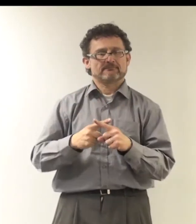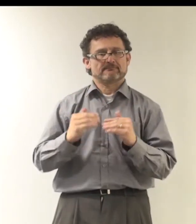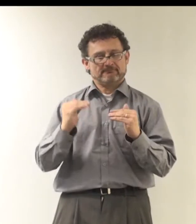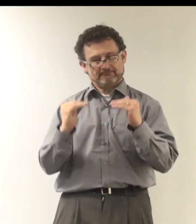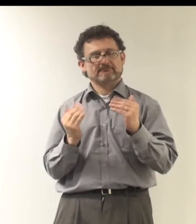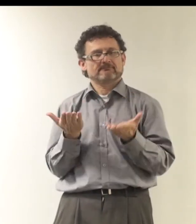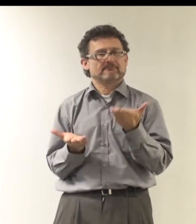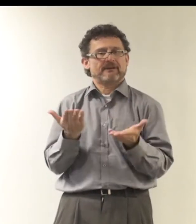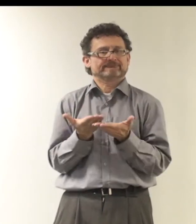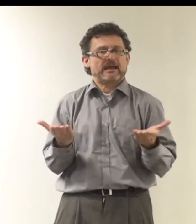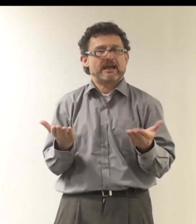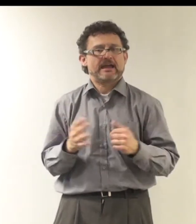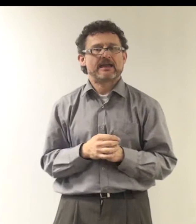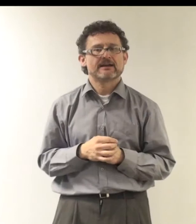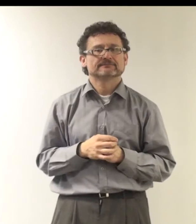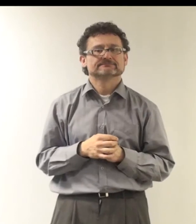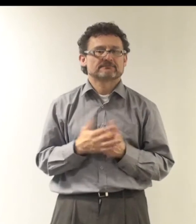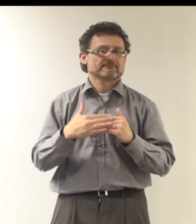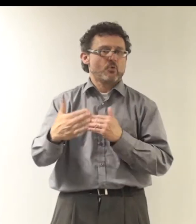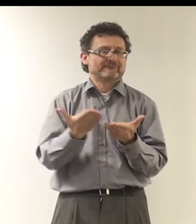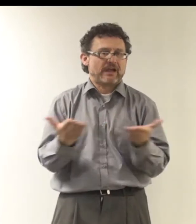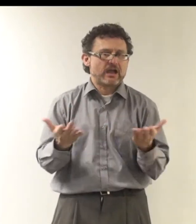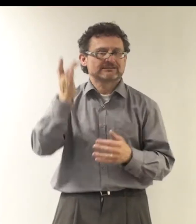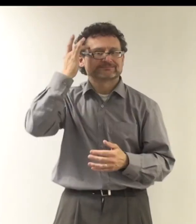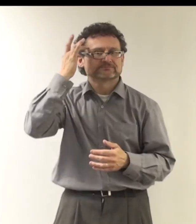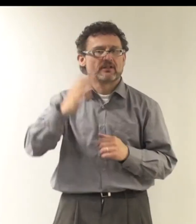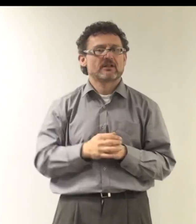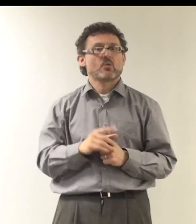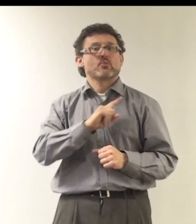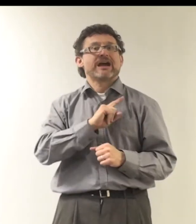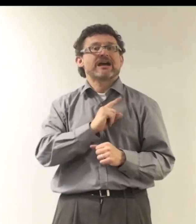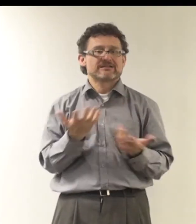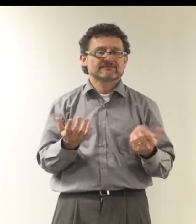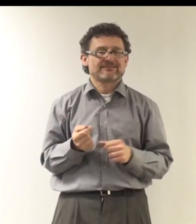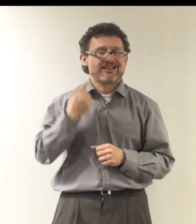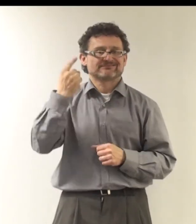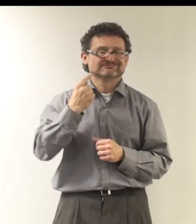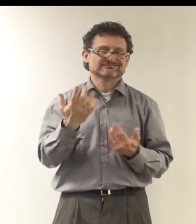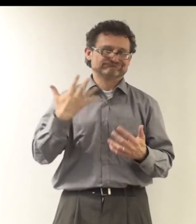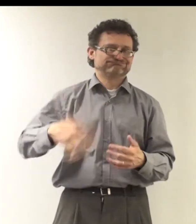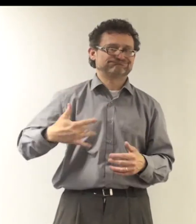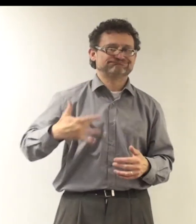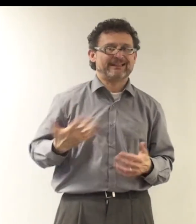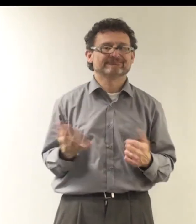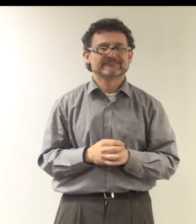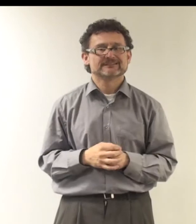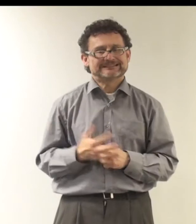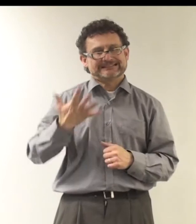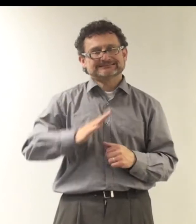wage earners. Now, that seems to me very fair, very sensible, because living in London is tough if you don't